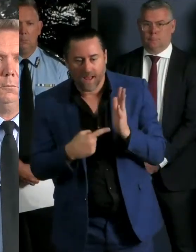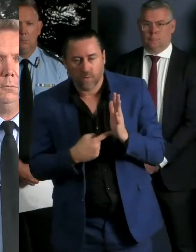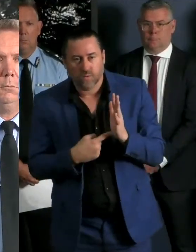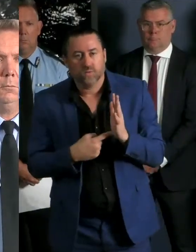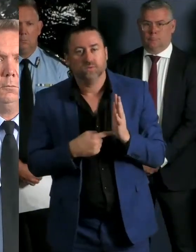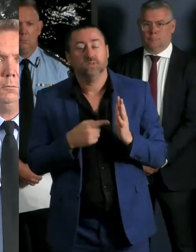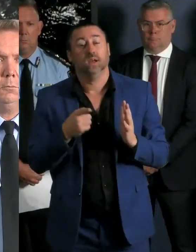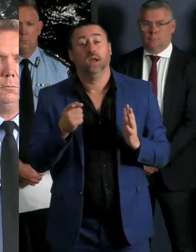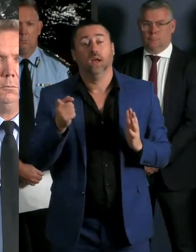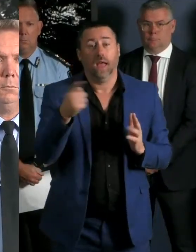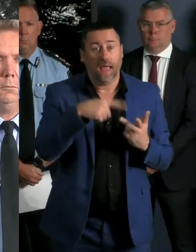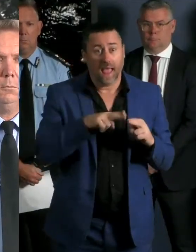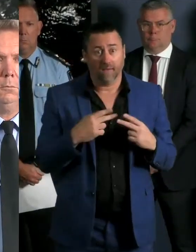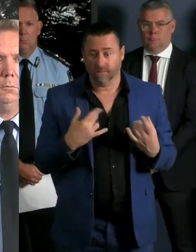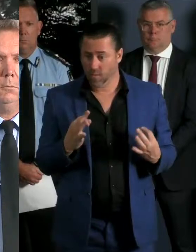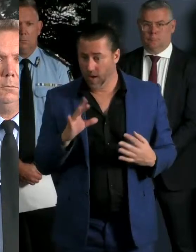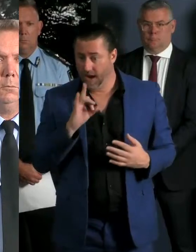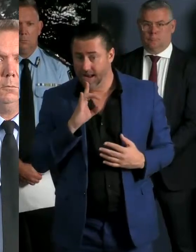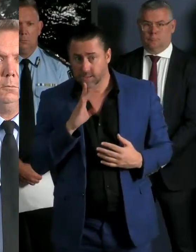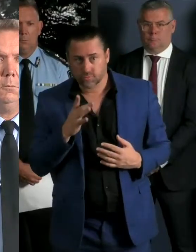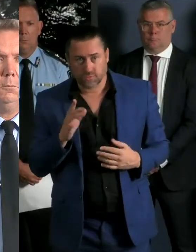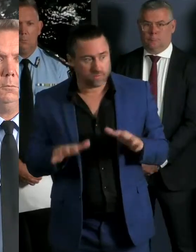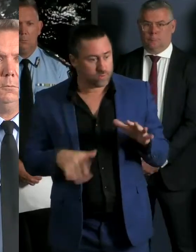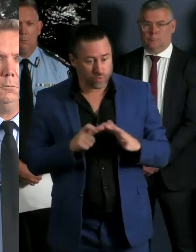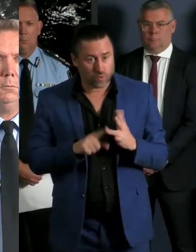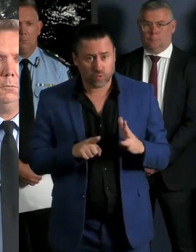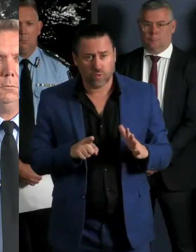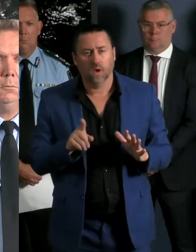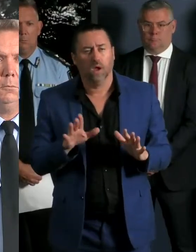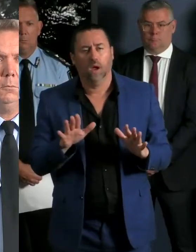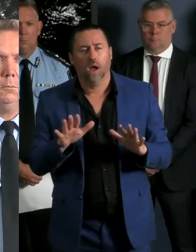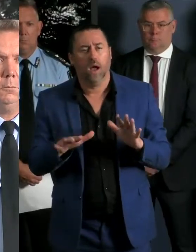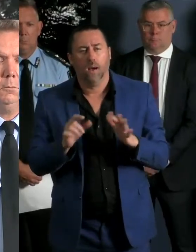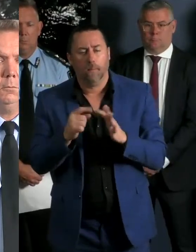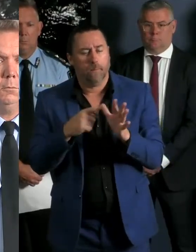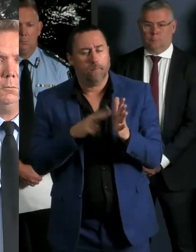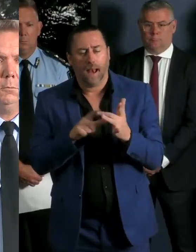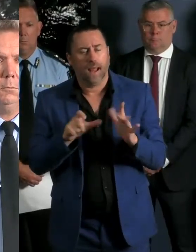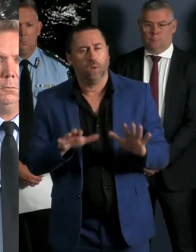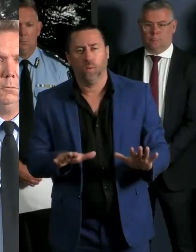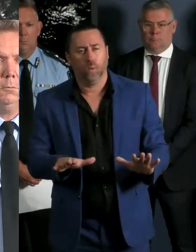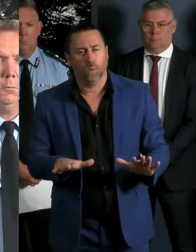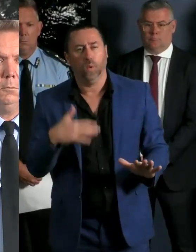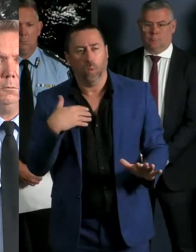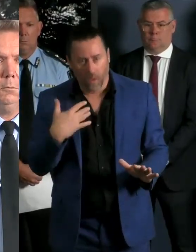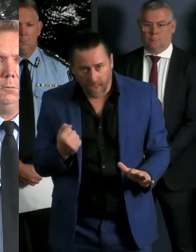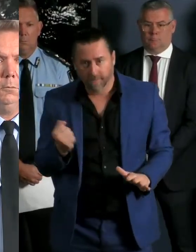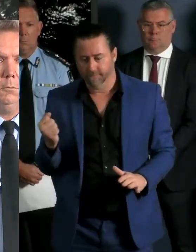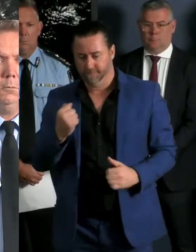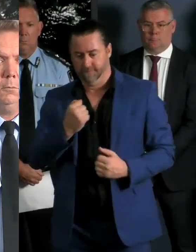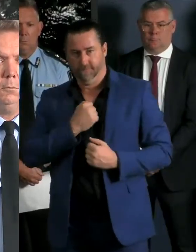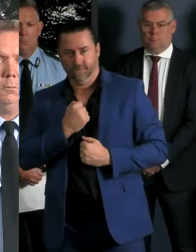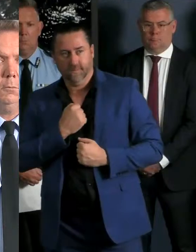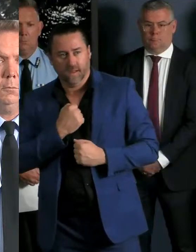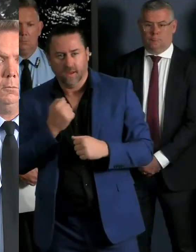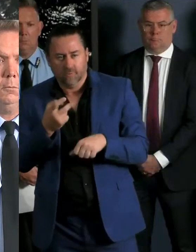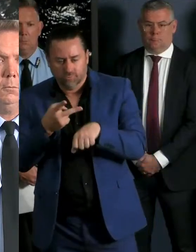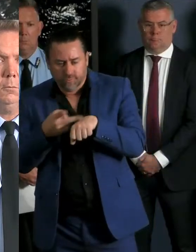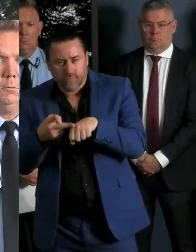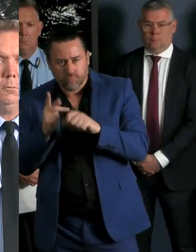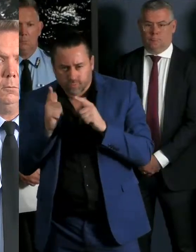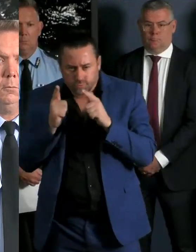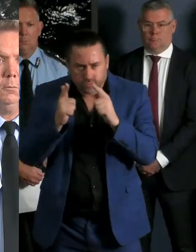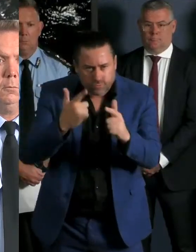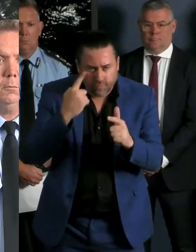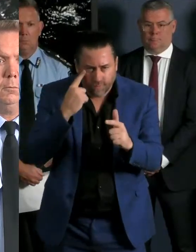that are now without power that we do have crews out on the ground inspecting the distribution network, and where it is safe